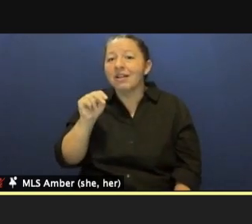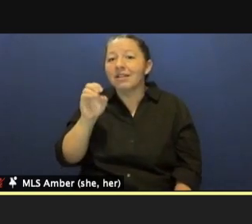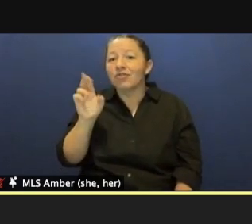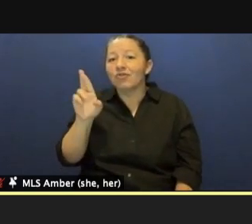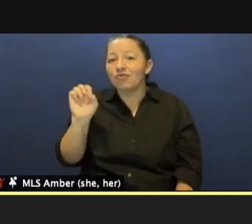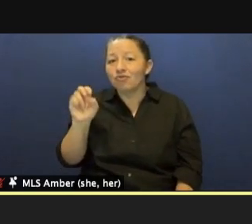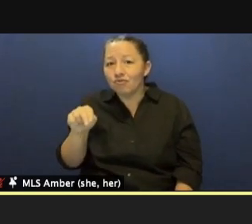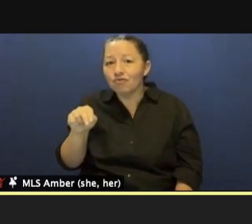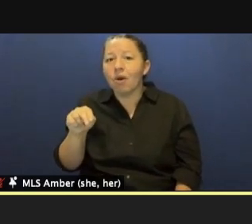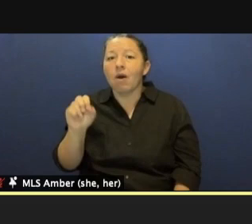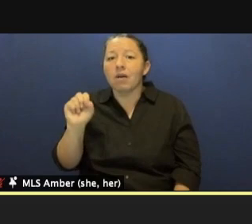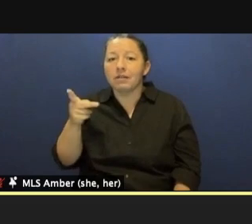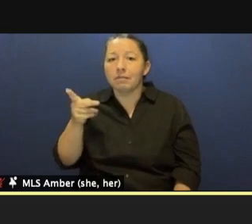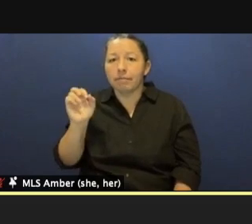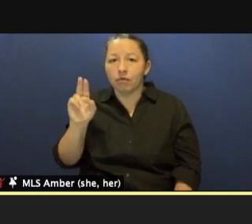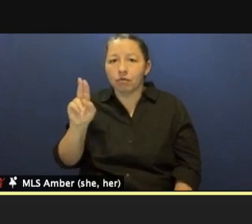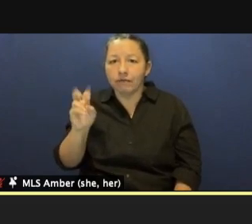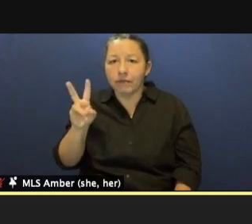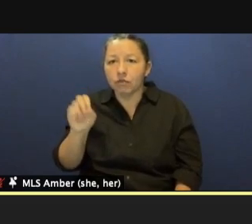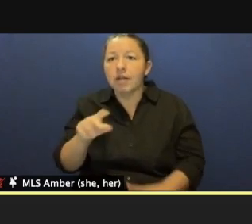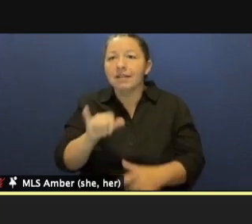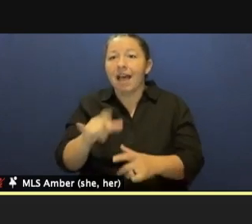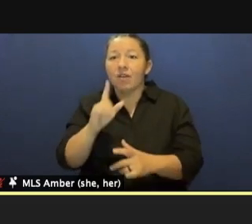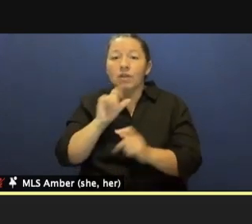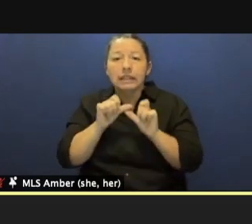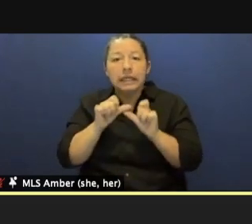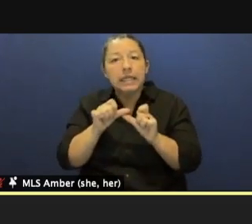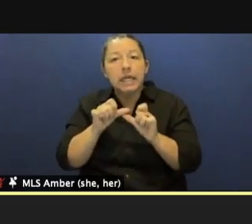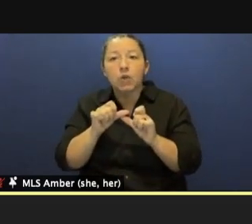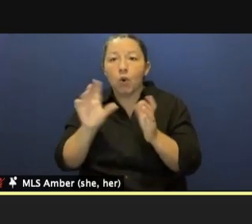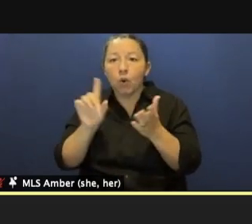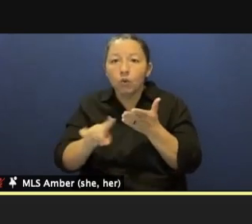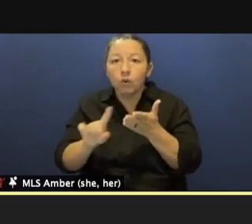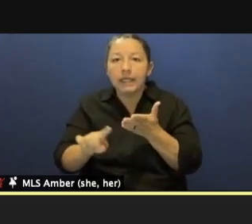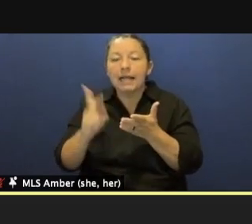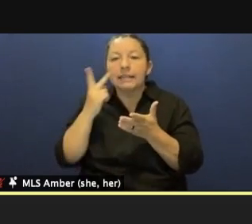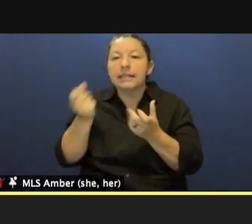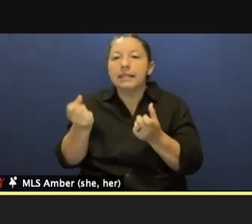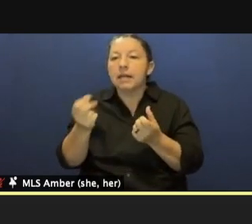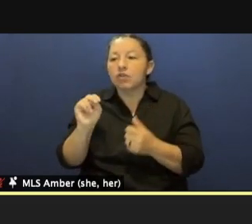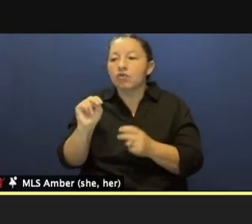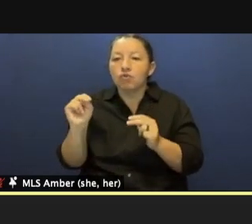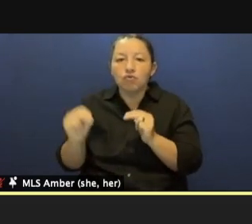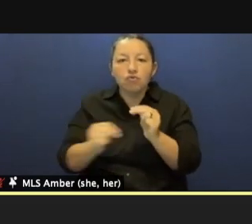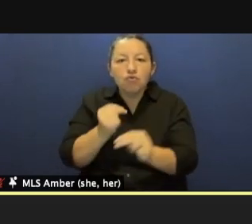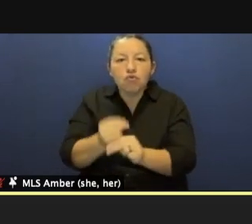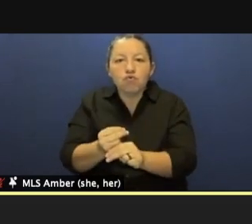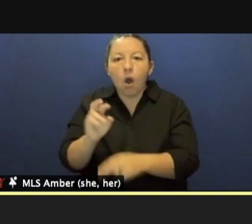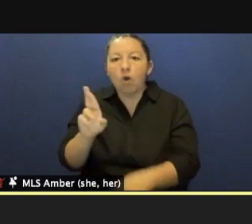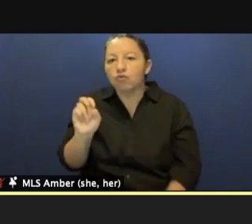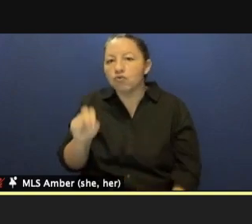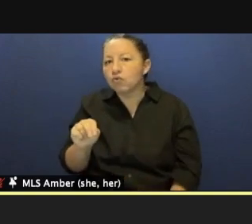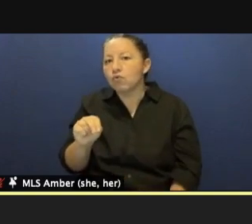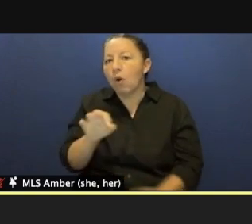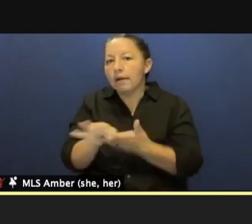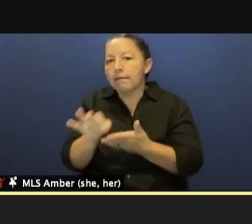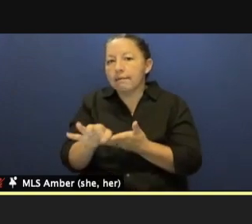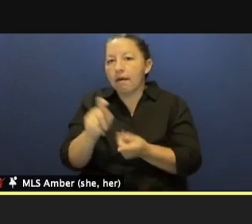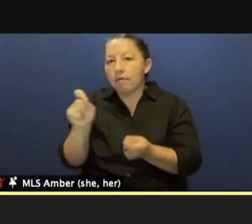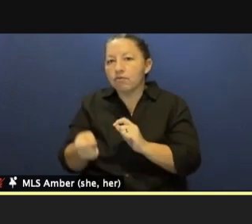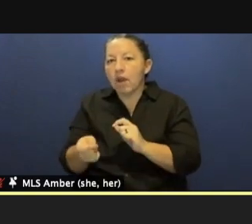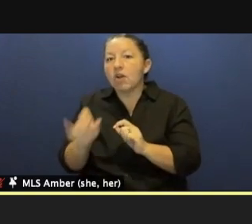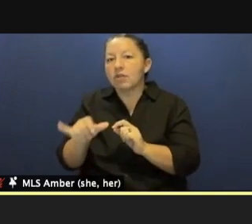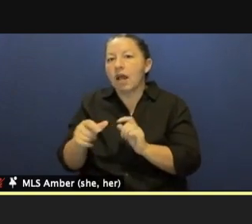at continuously while we're roving in order to be able to look at the neutron count changes as an indication of where there could be water ice and where we